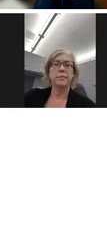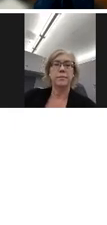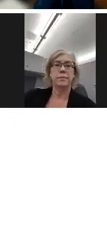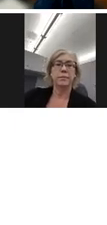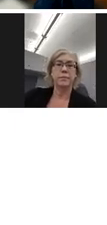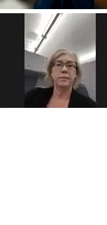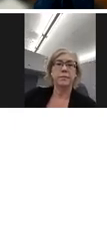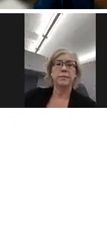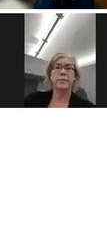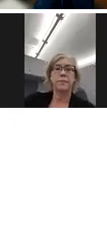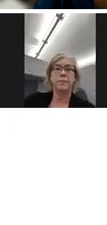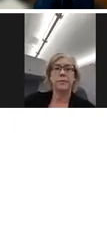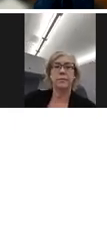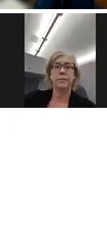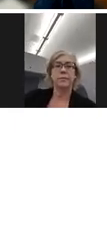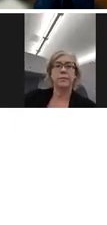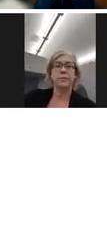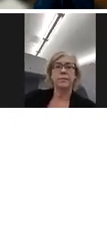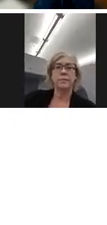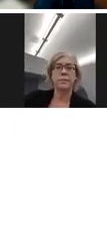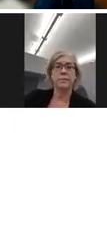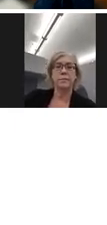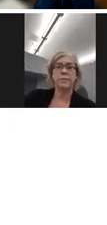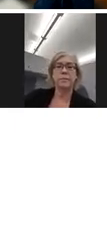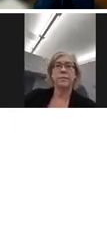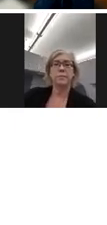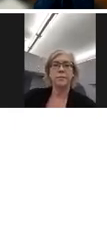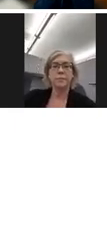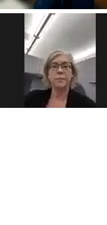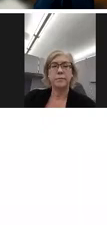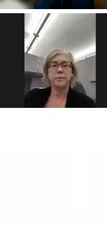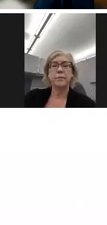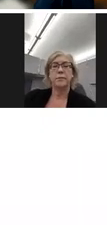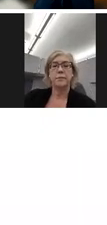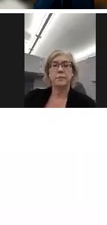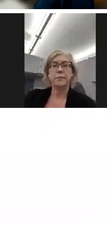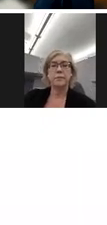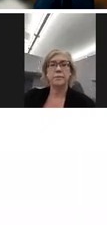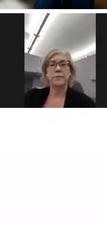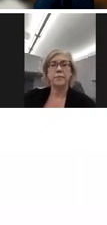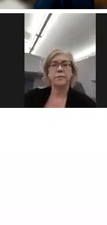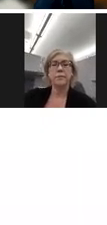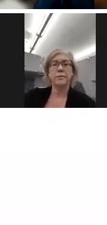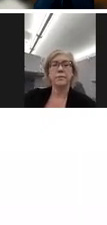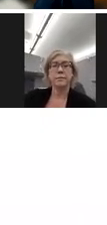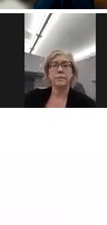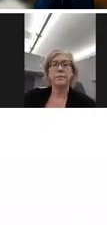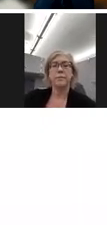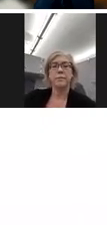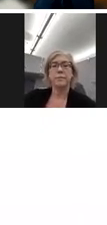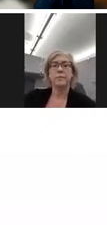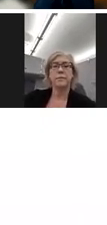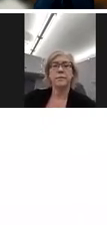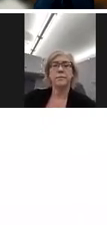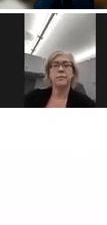through earn and learn opportunities like such as OJTs and through education and vocational training. SETA is